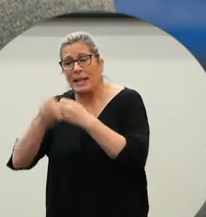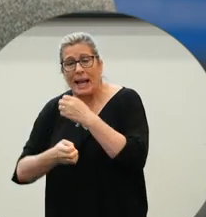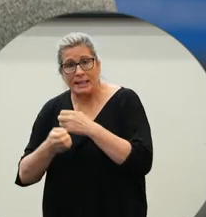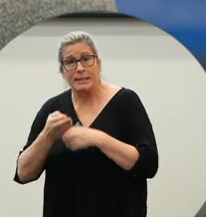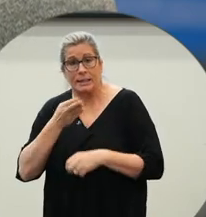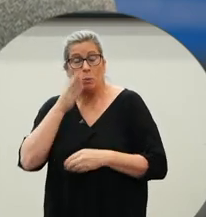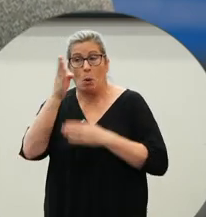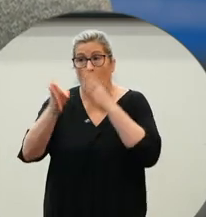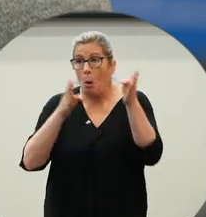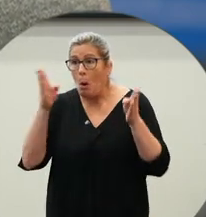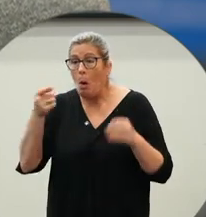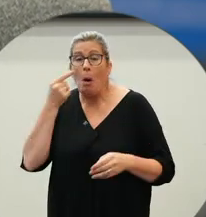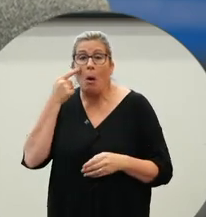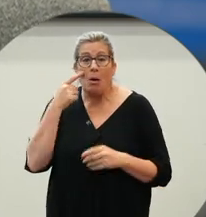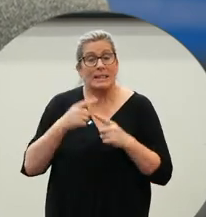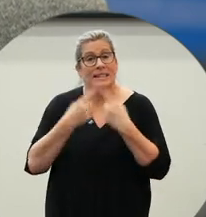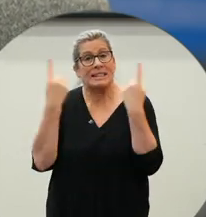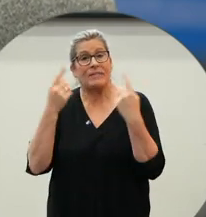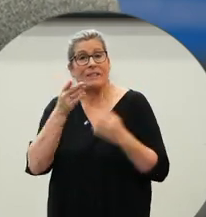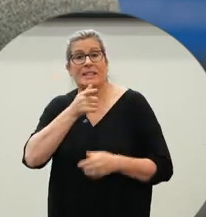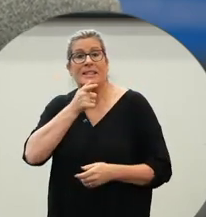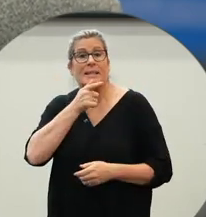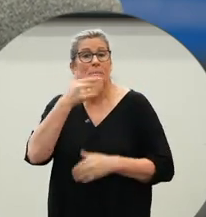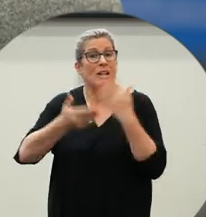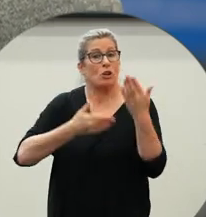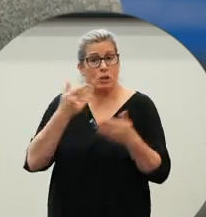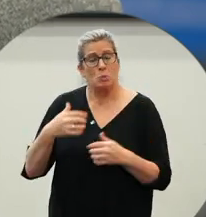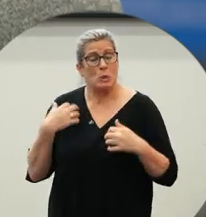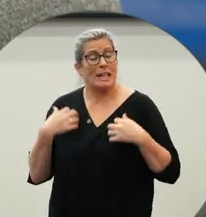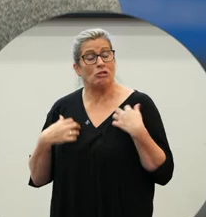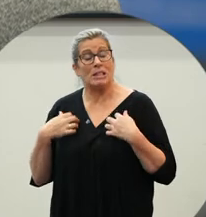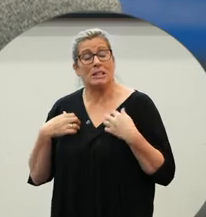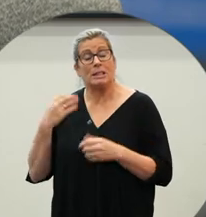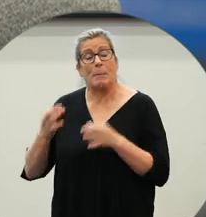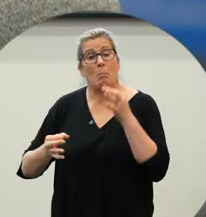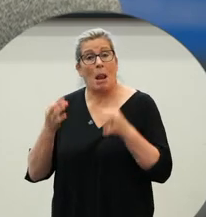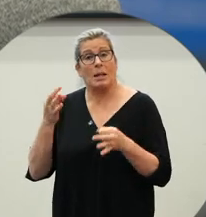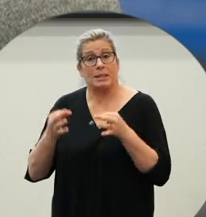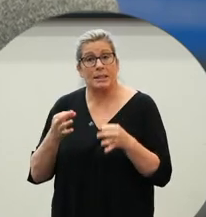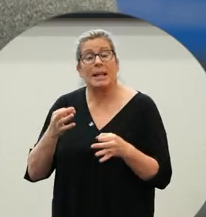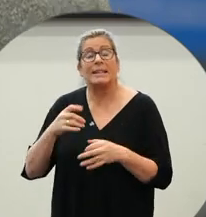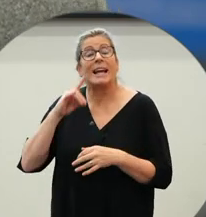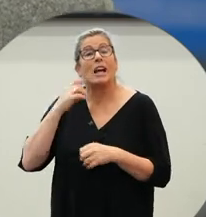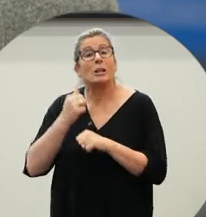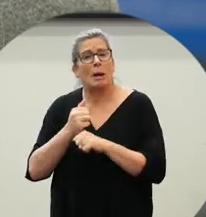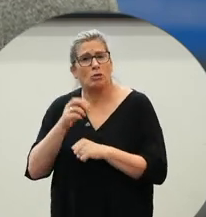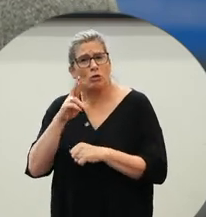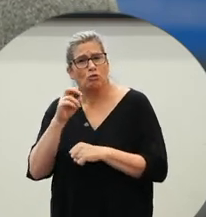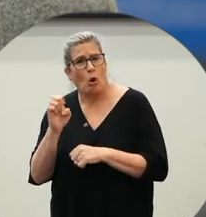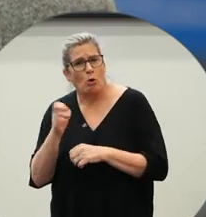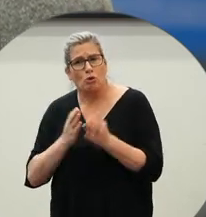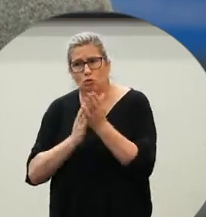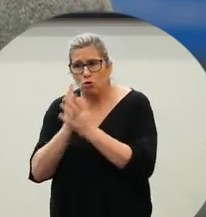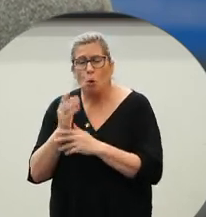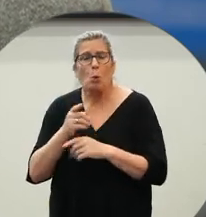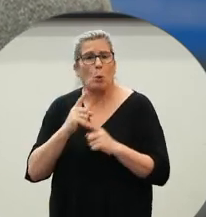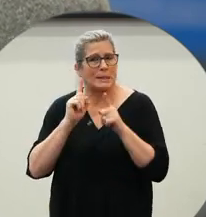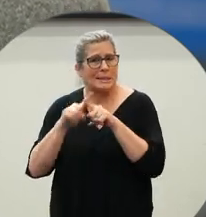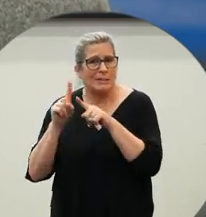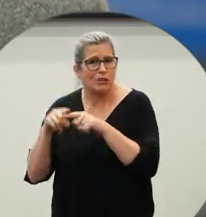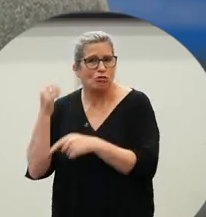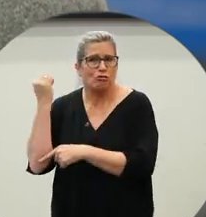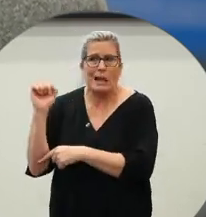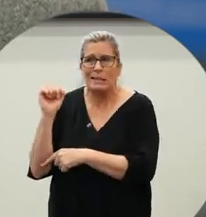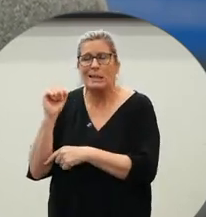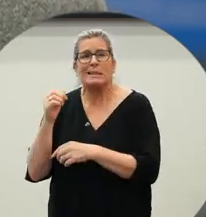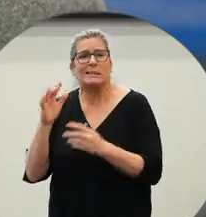Speaker's Corner, and he would see, he was just very interested in politics. So he heard about Rose through kind of the radical networks, and he went to see